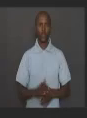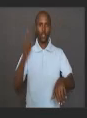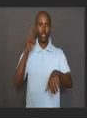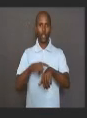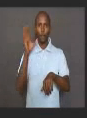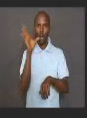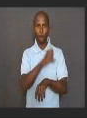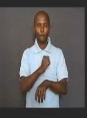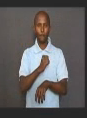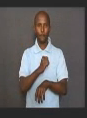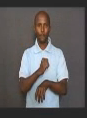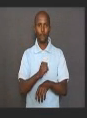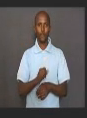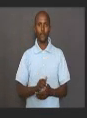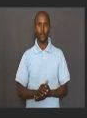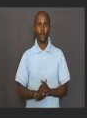Time's up.